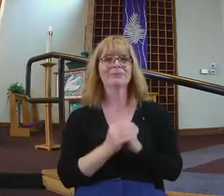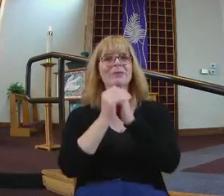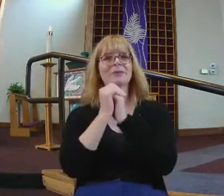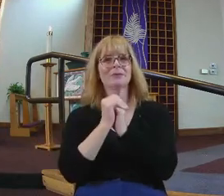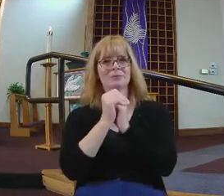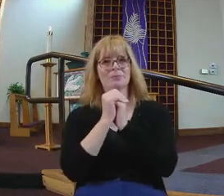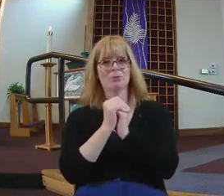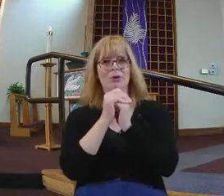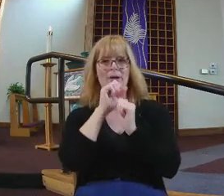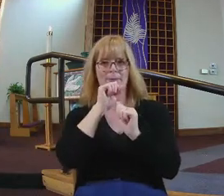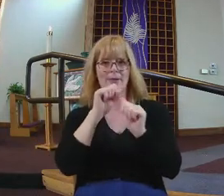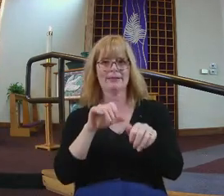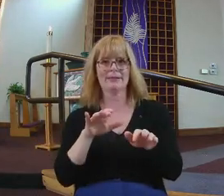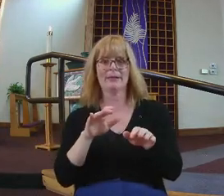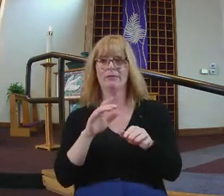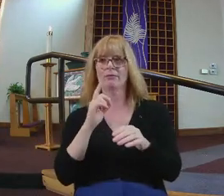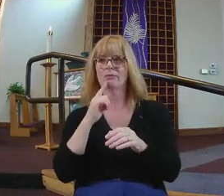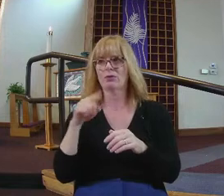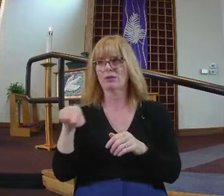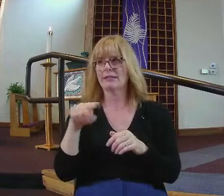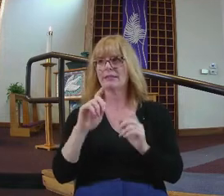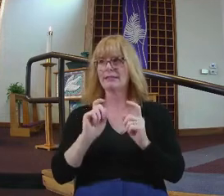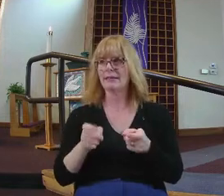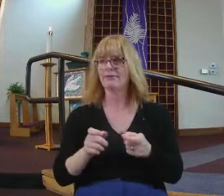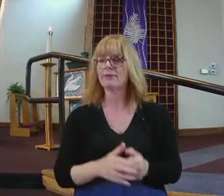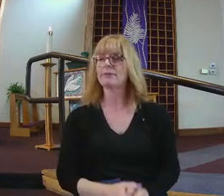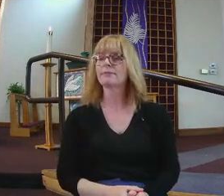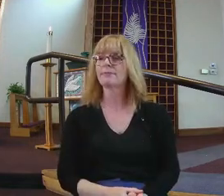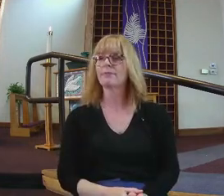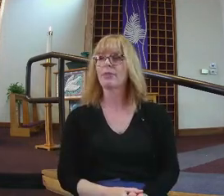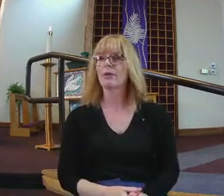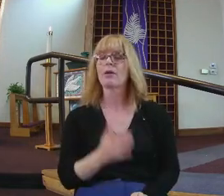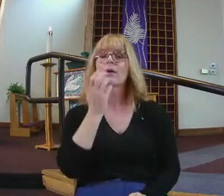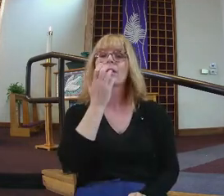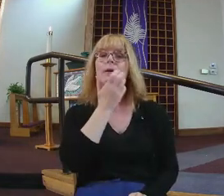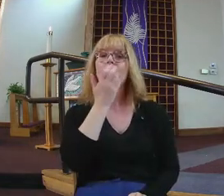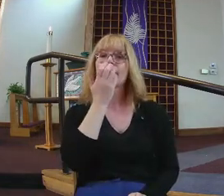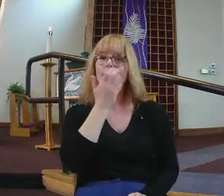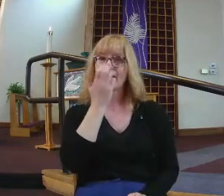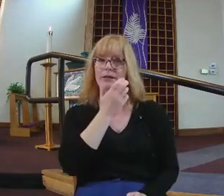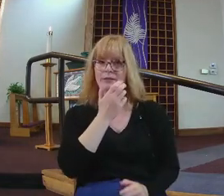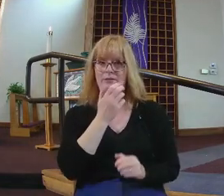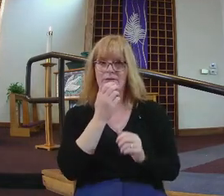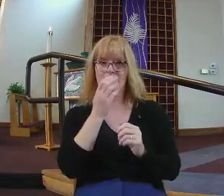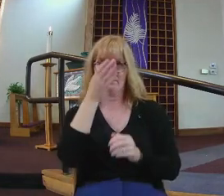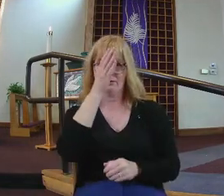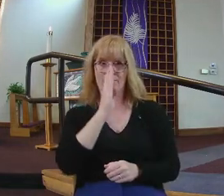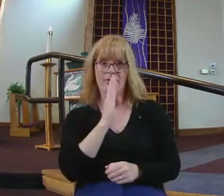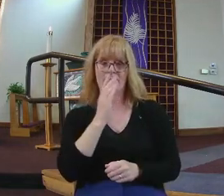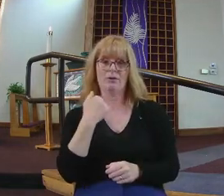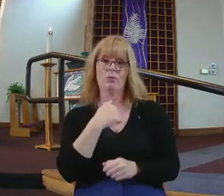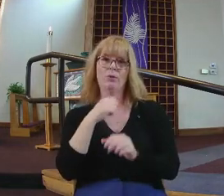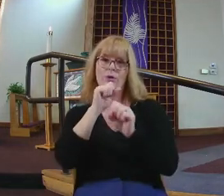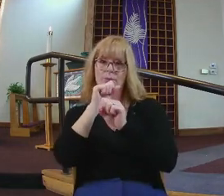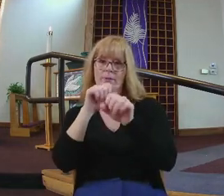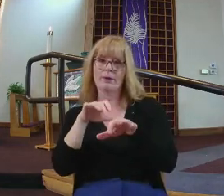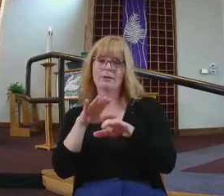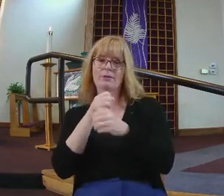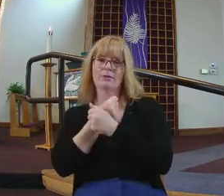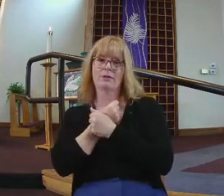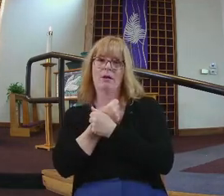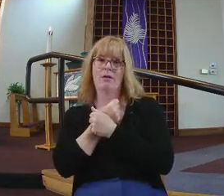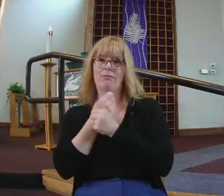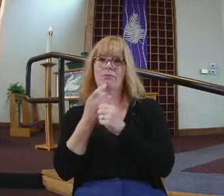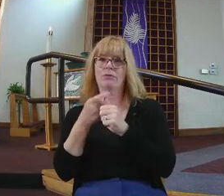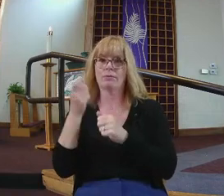we bring. Amazing God, how blessed we are to be loved by one who not